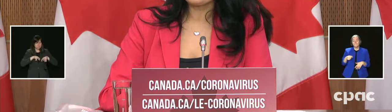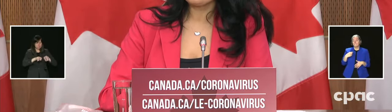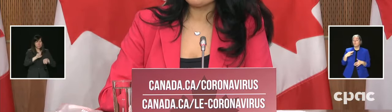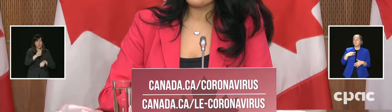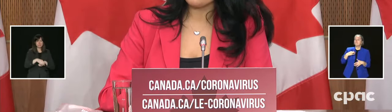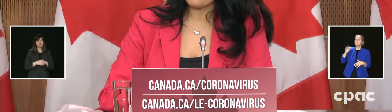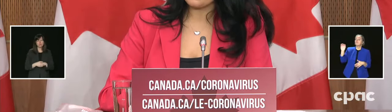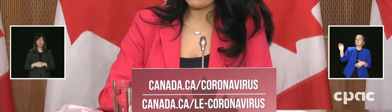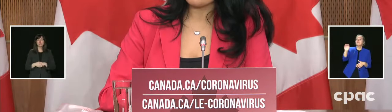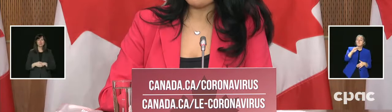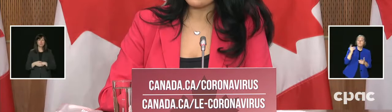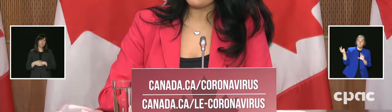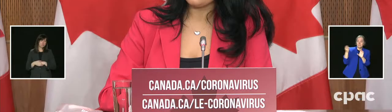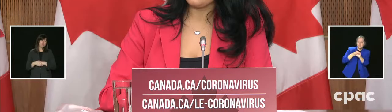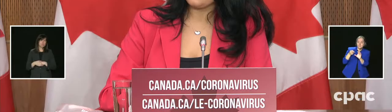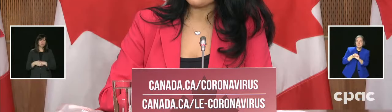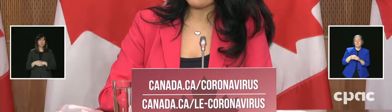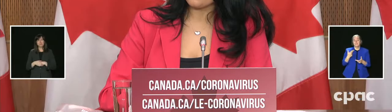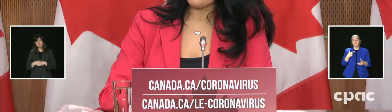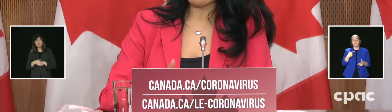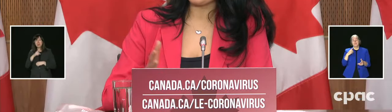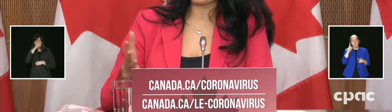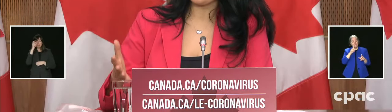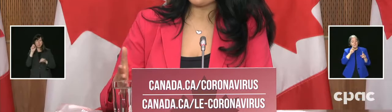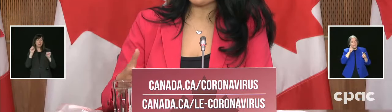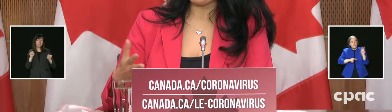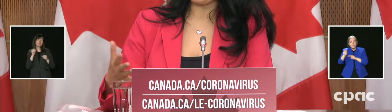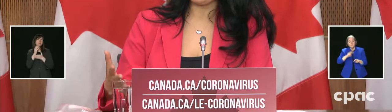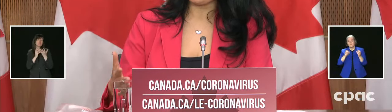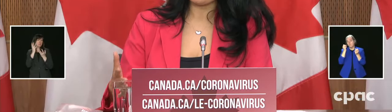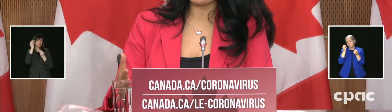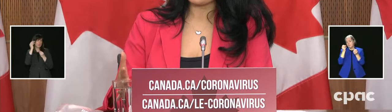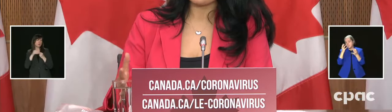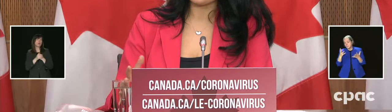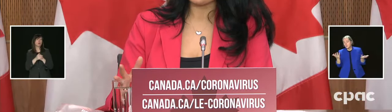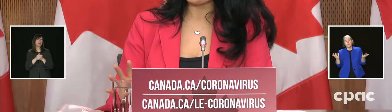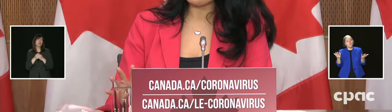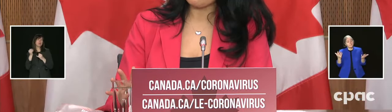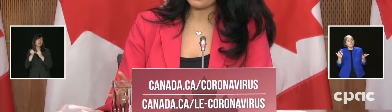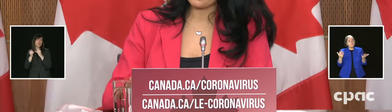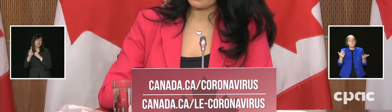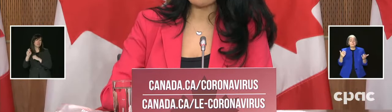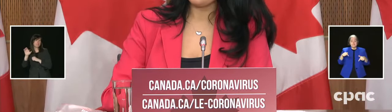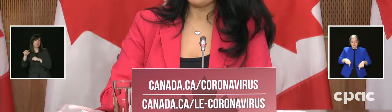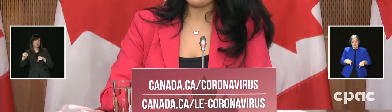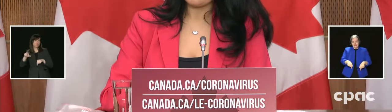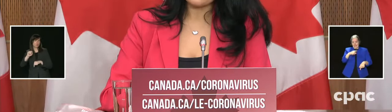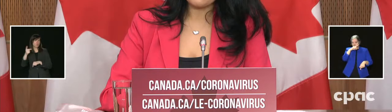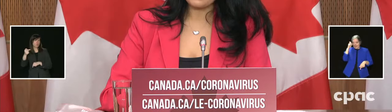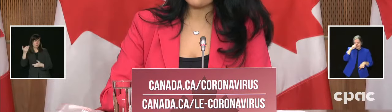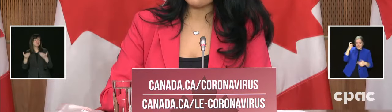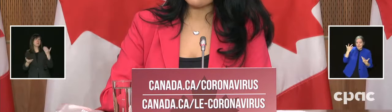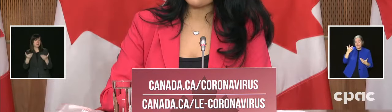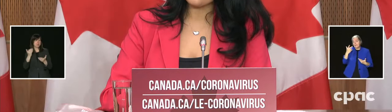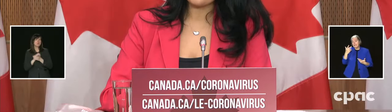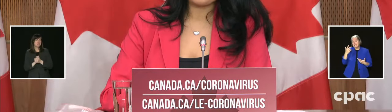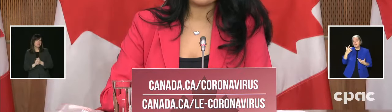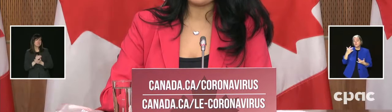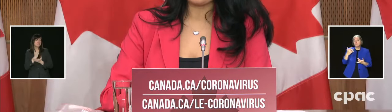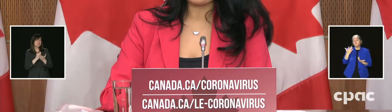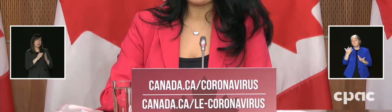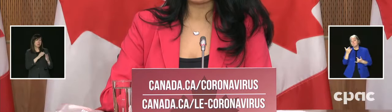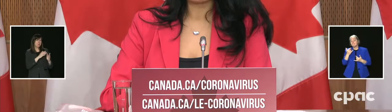not inconceivable that we might have some data in the summer, and potentially by the end of this calendar year, we might have some indications in